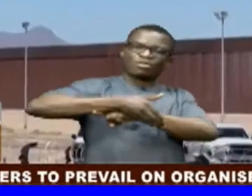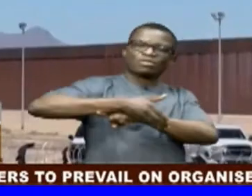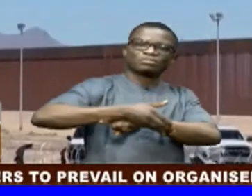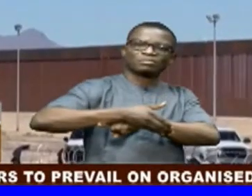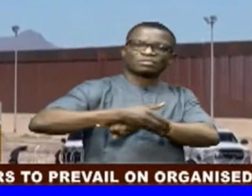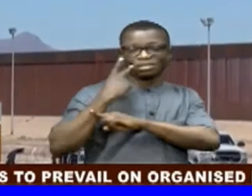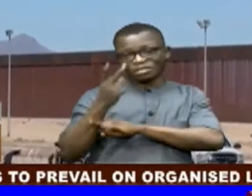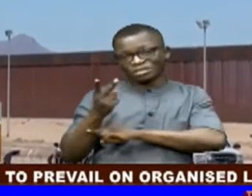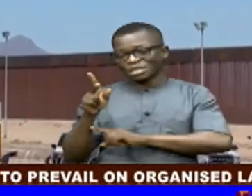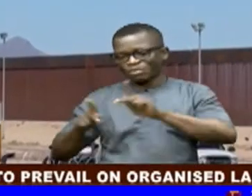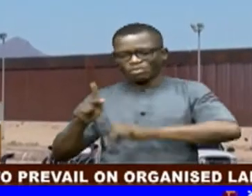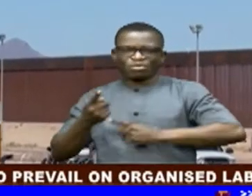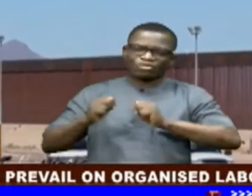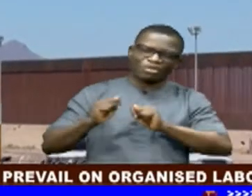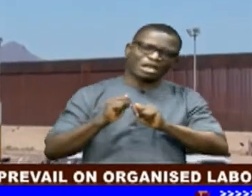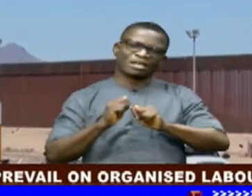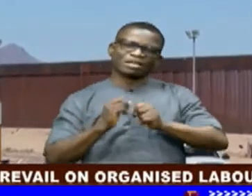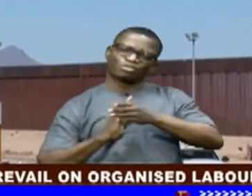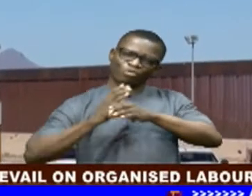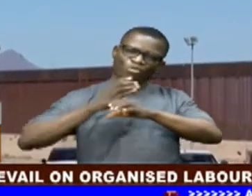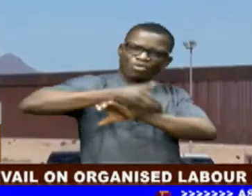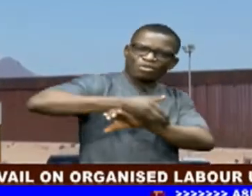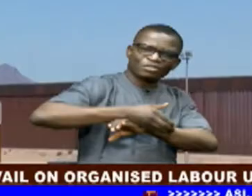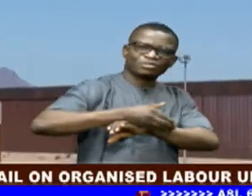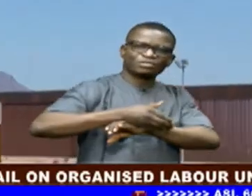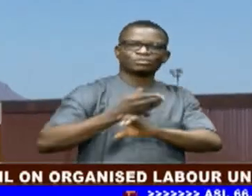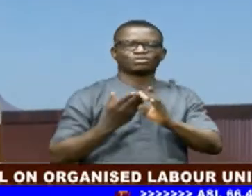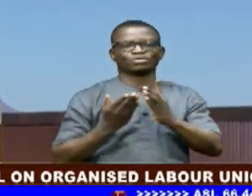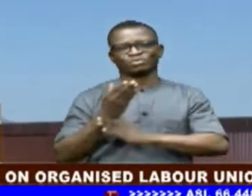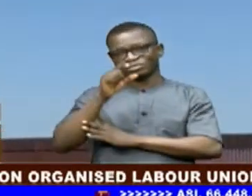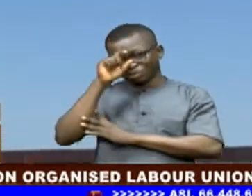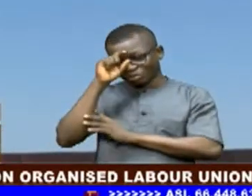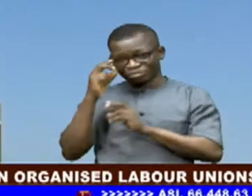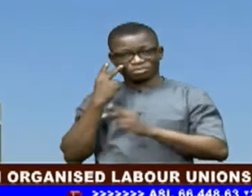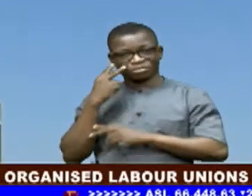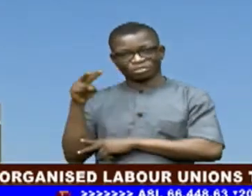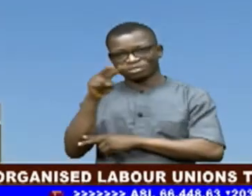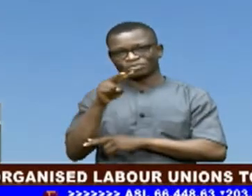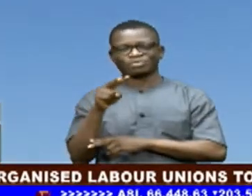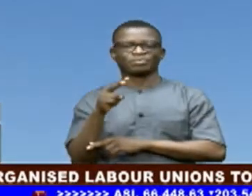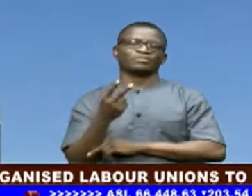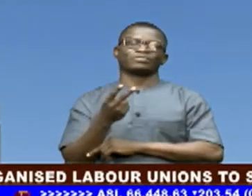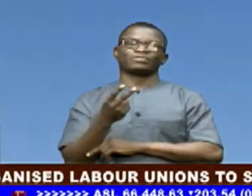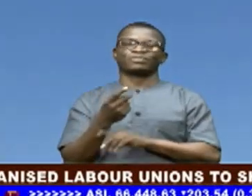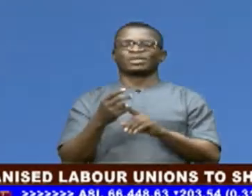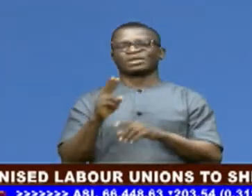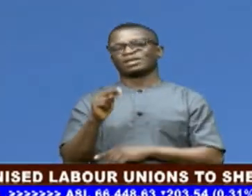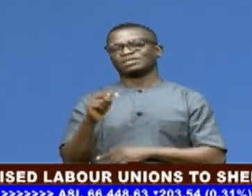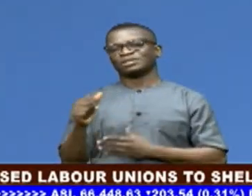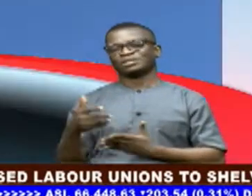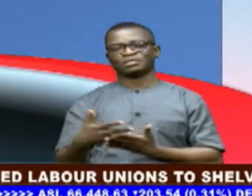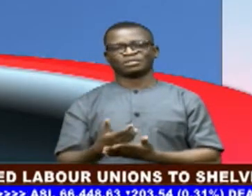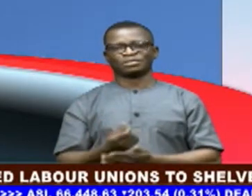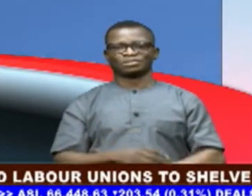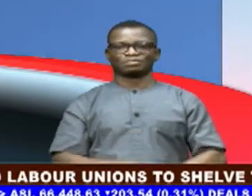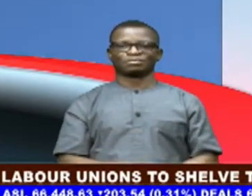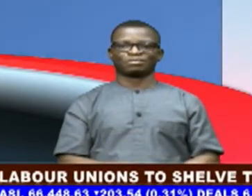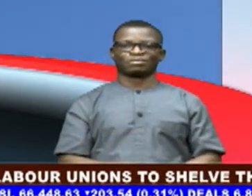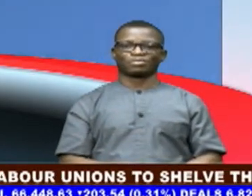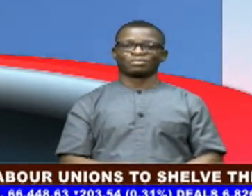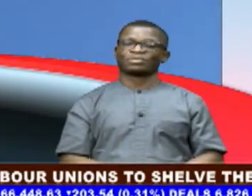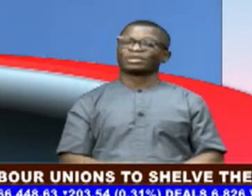Grande River to try to apply for asylum through the Eagle Eye. Kolo Muhammad, NTA News.